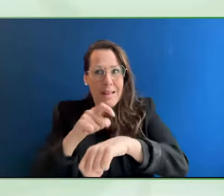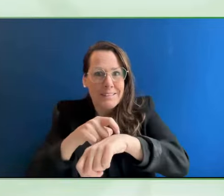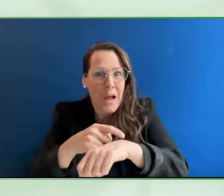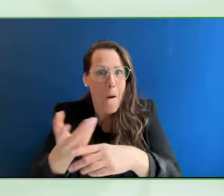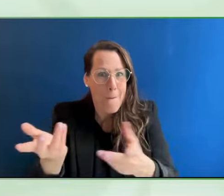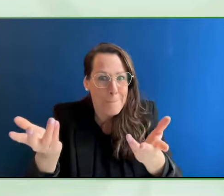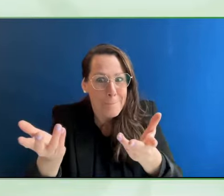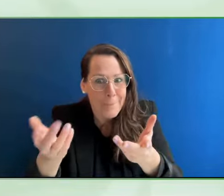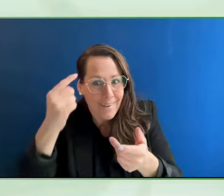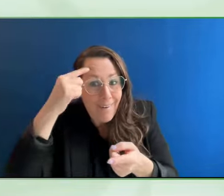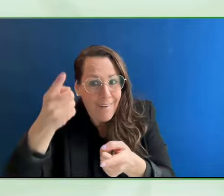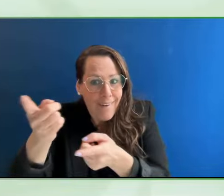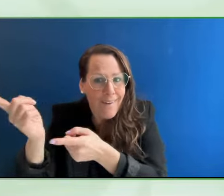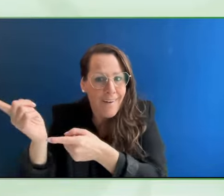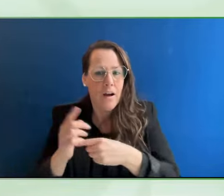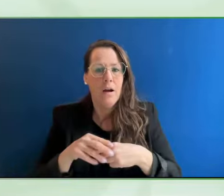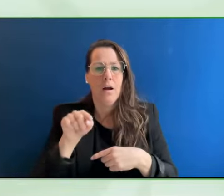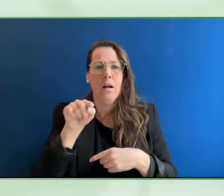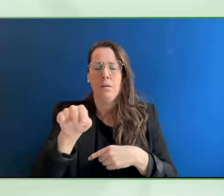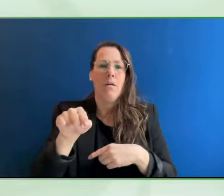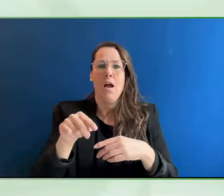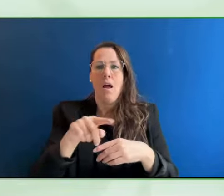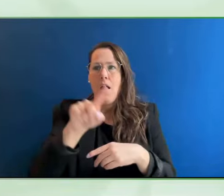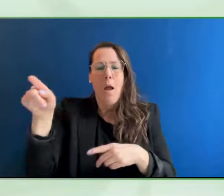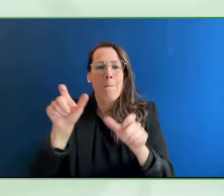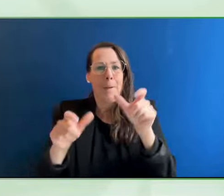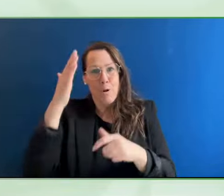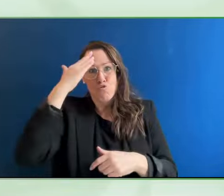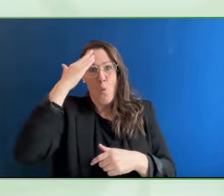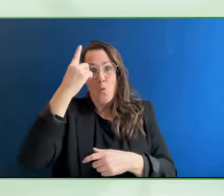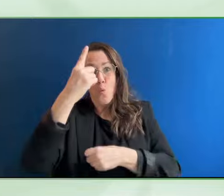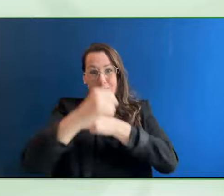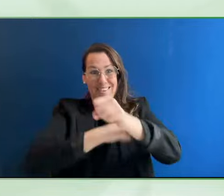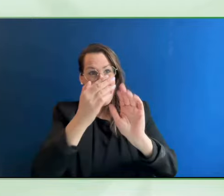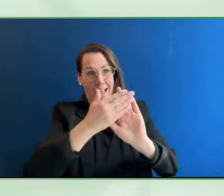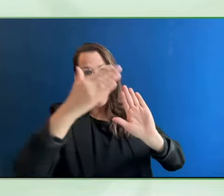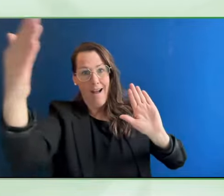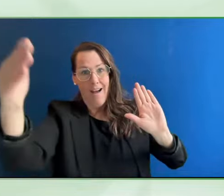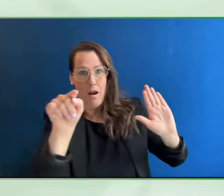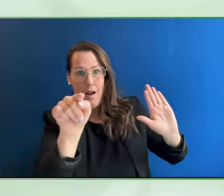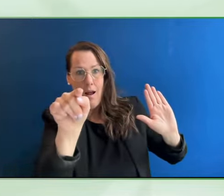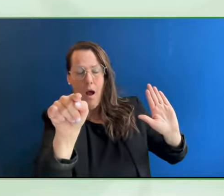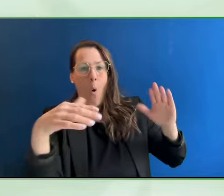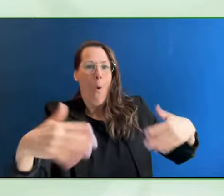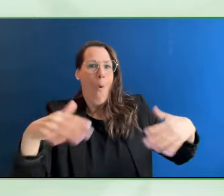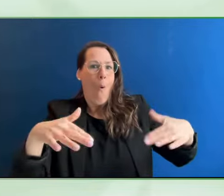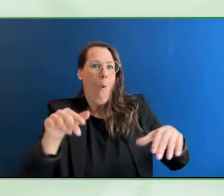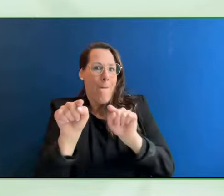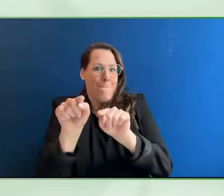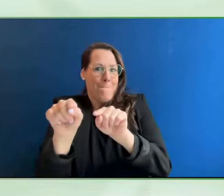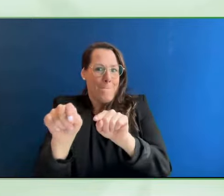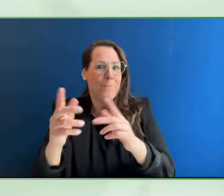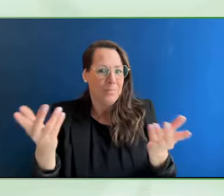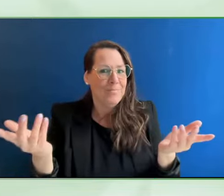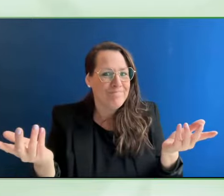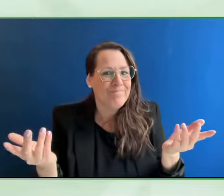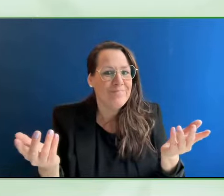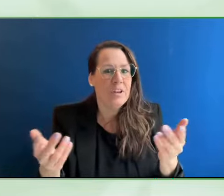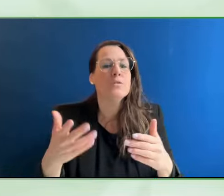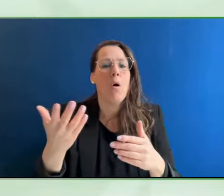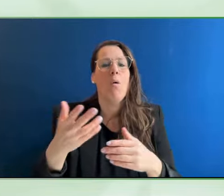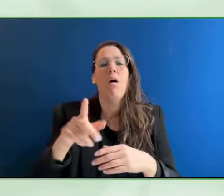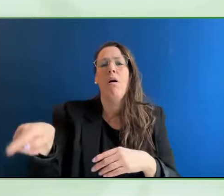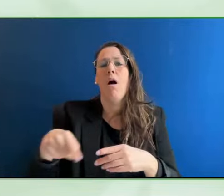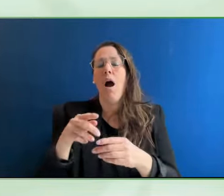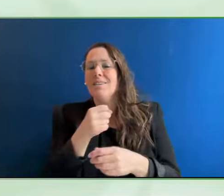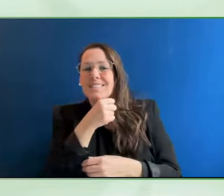Dunkel. No one can remember that. Can remember that. But why is this commitment for the